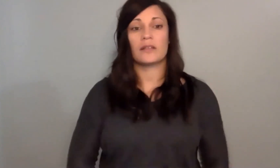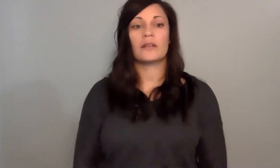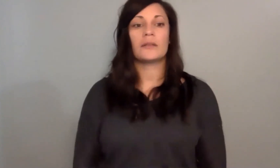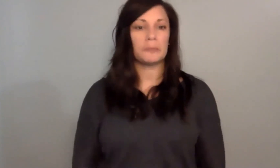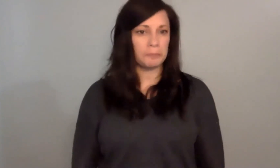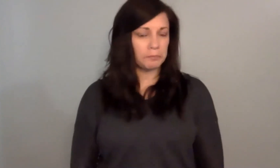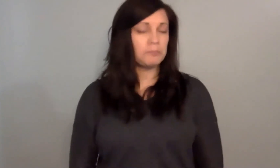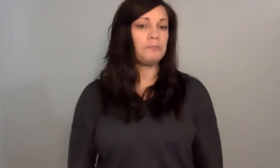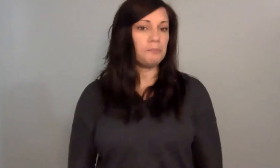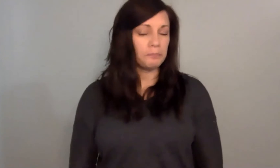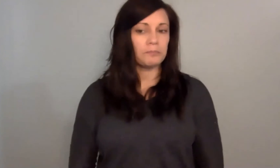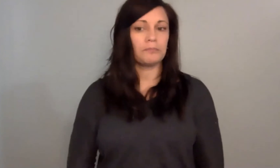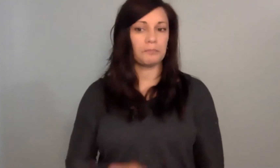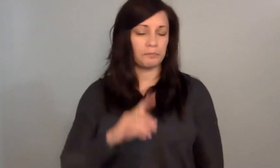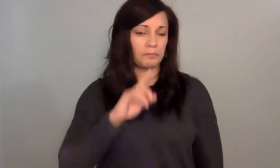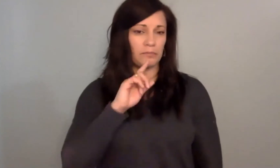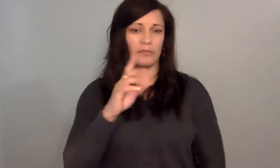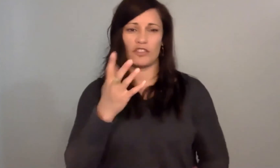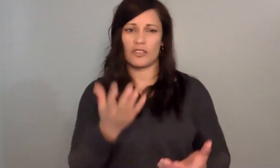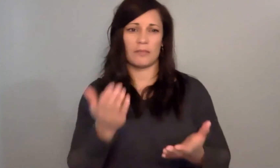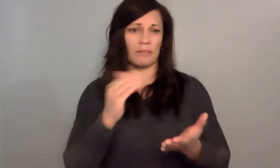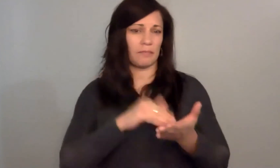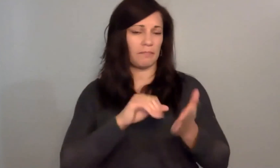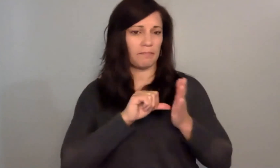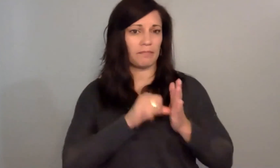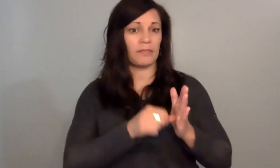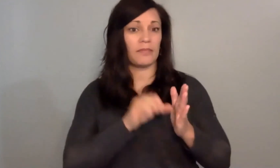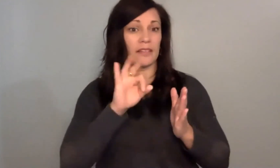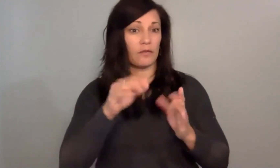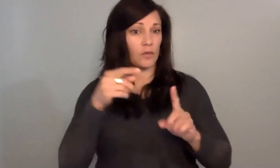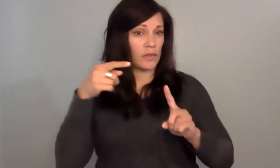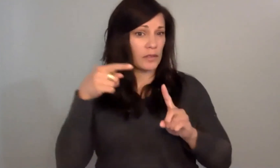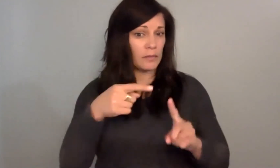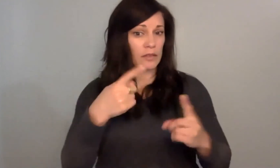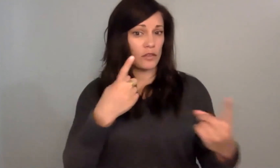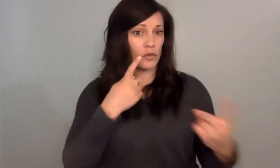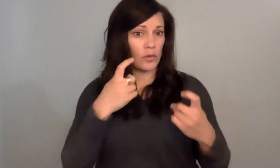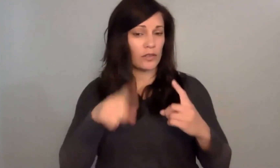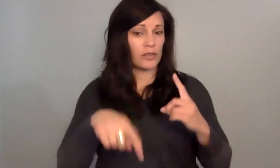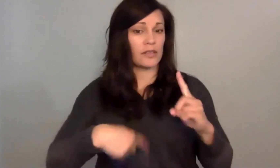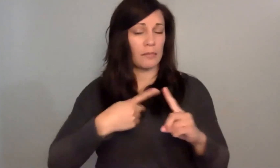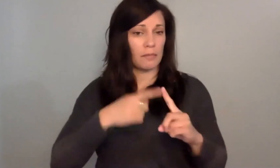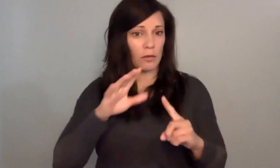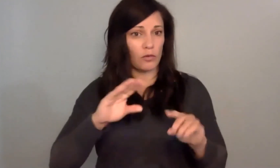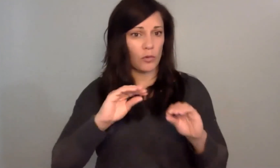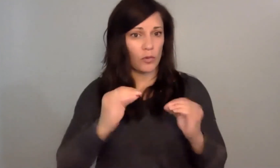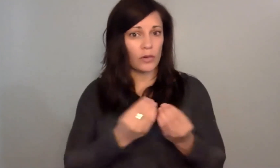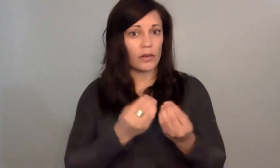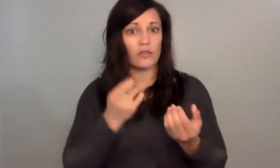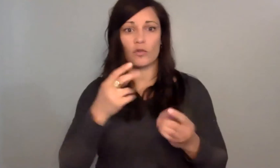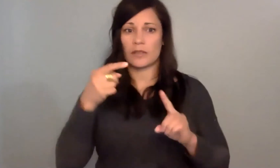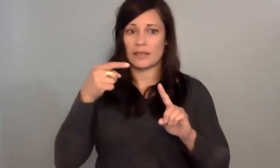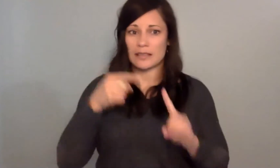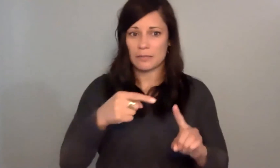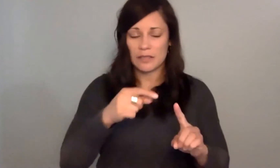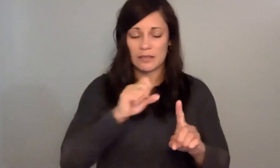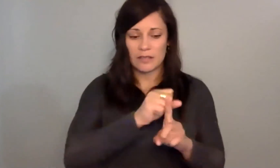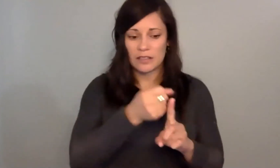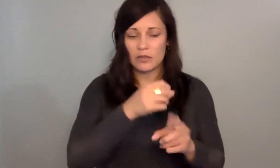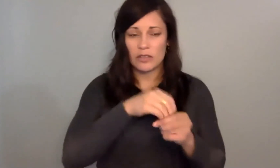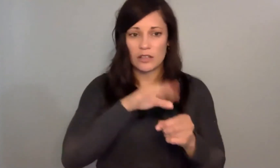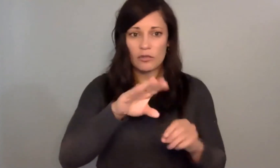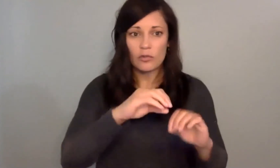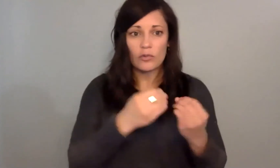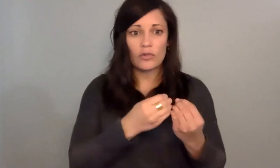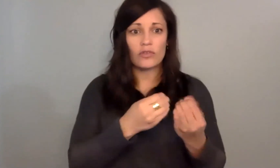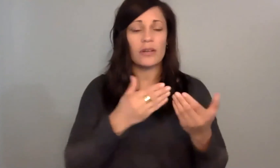I just wanted to reiterate the fact that if you have specific questions about your organization or a specific situation within your organization or your